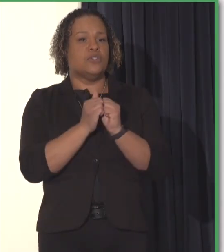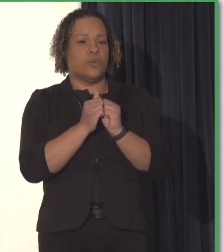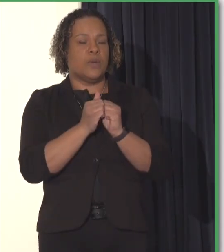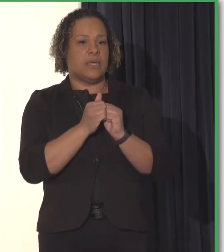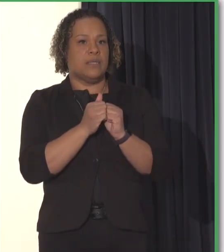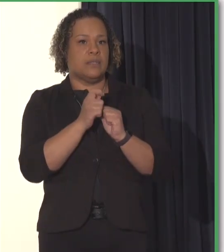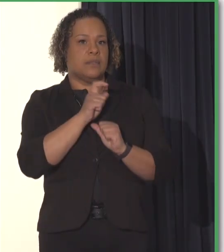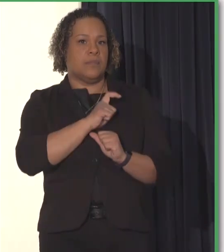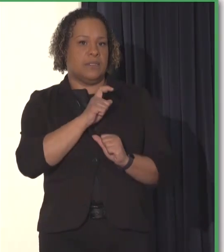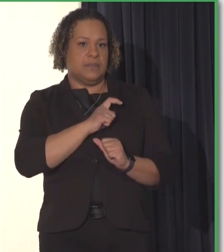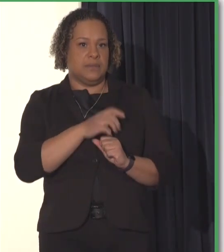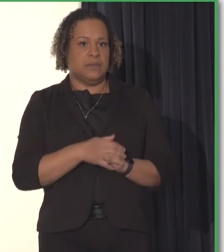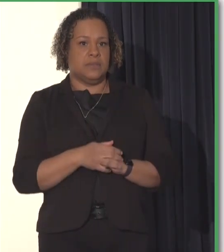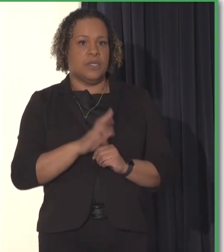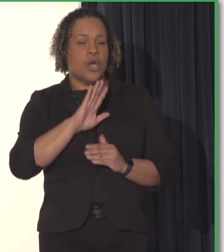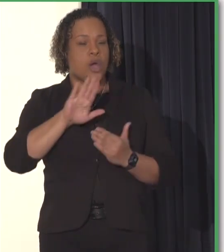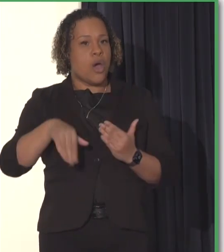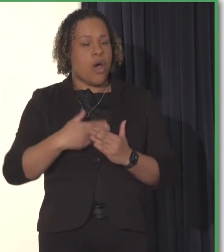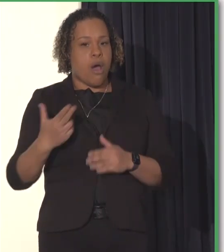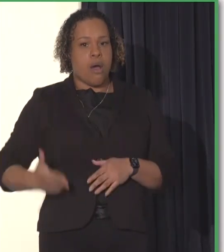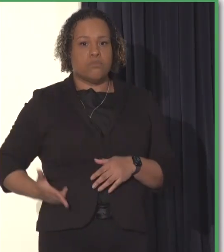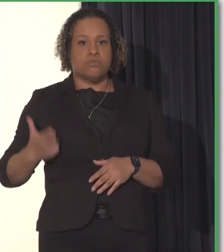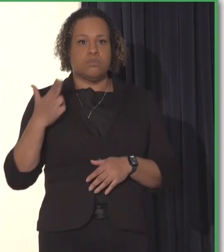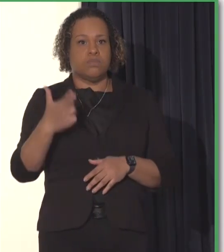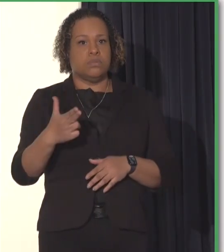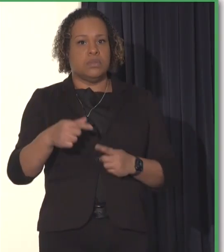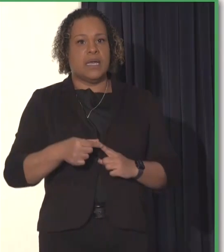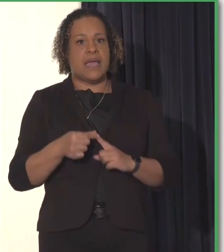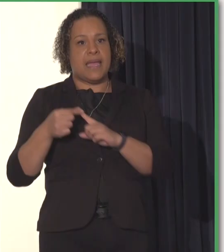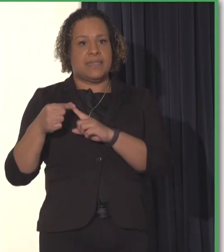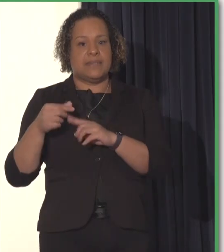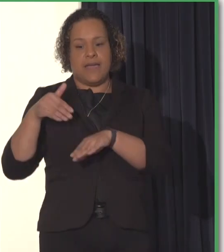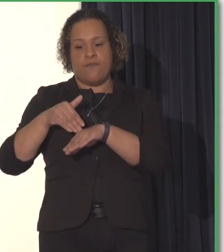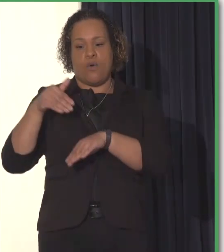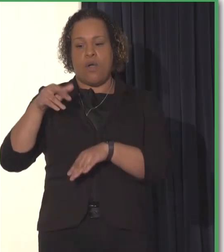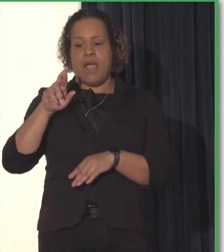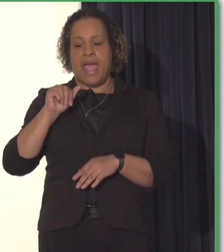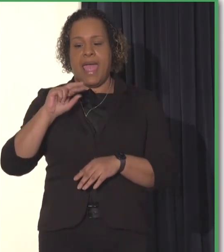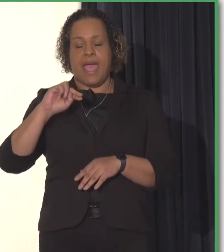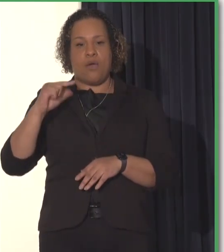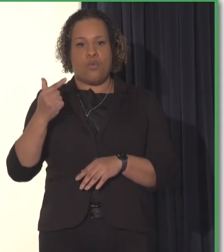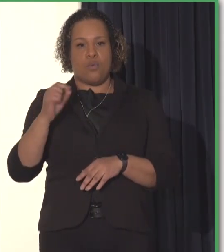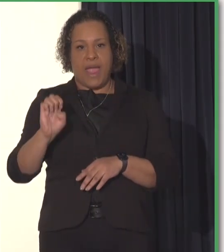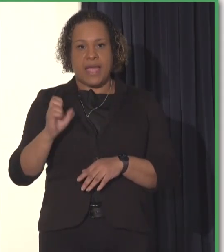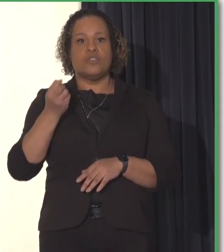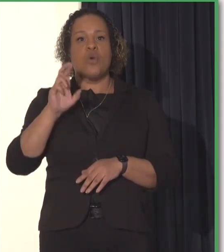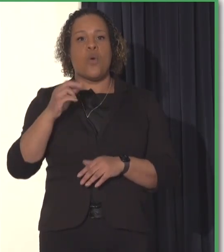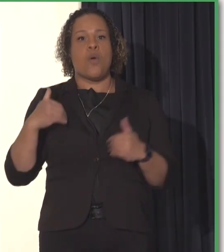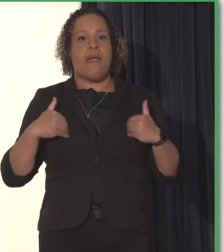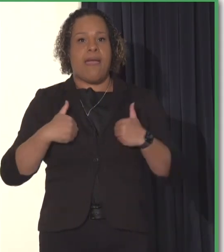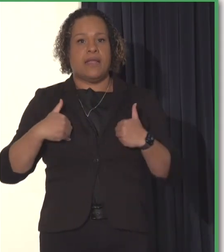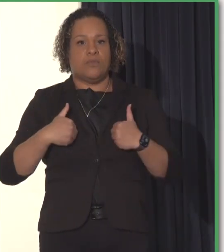It includes all discharges of firearms except for at the range and at animals.